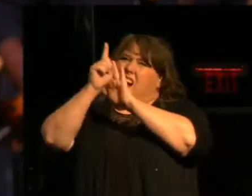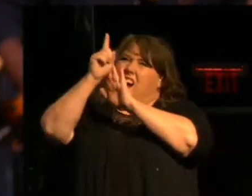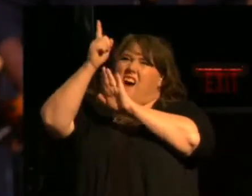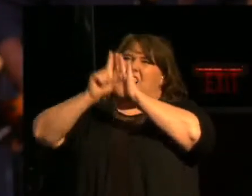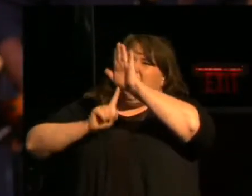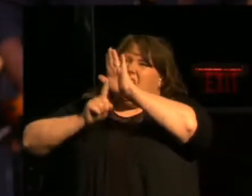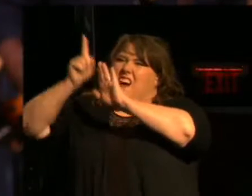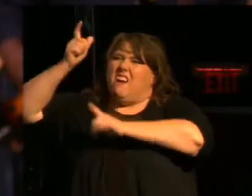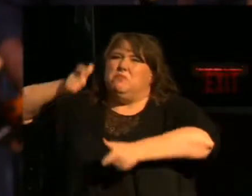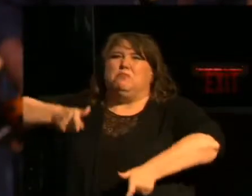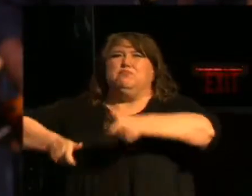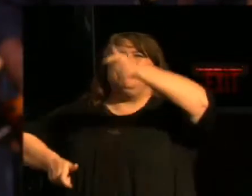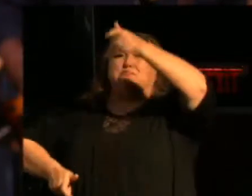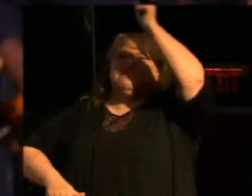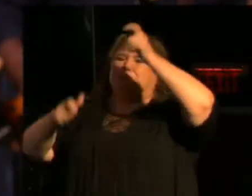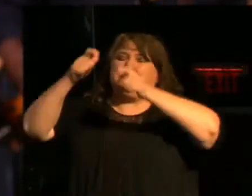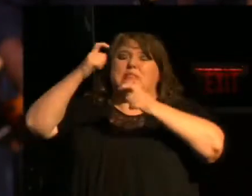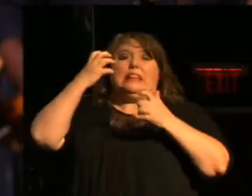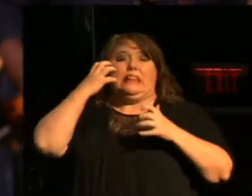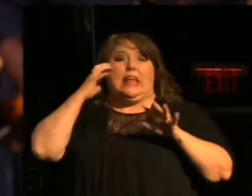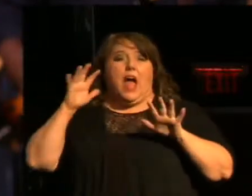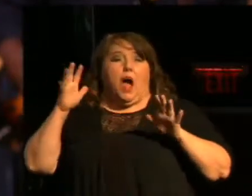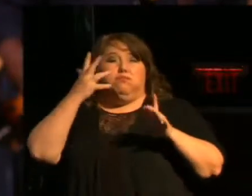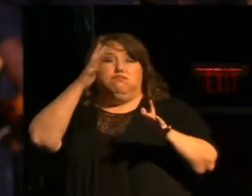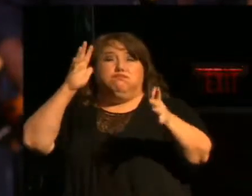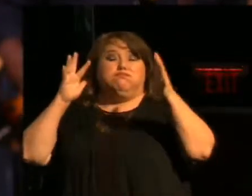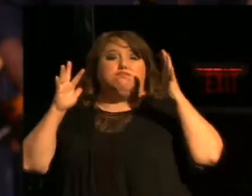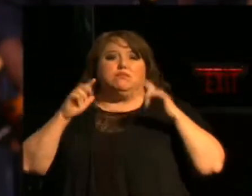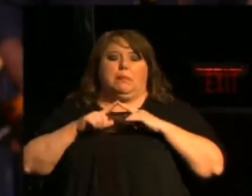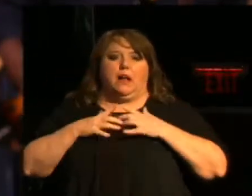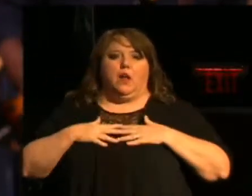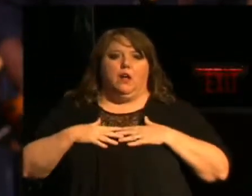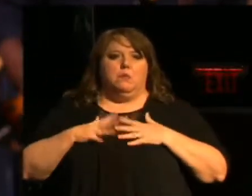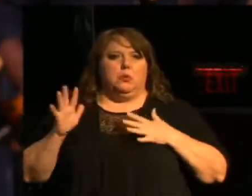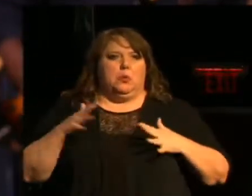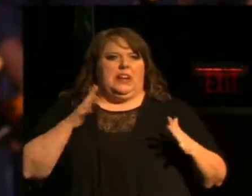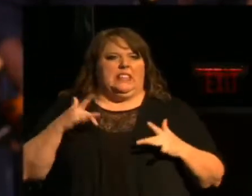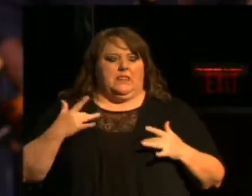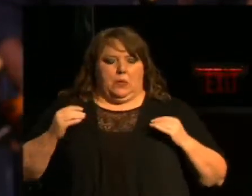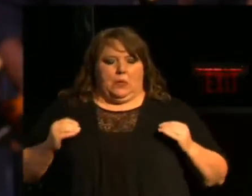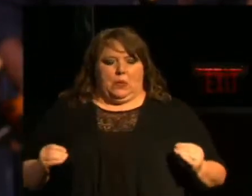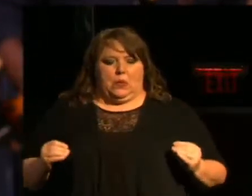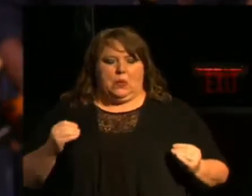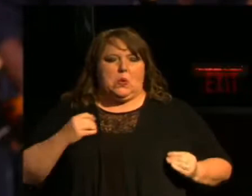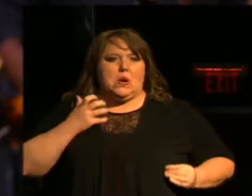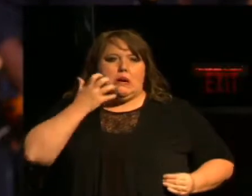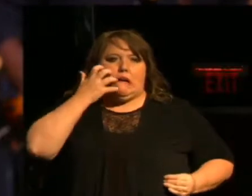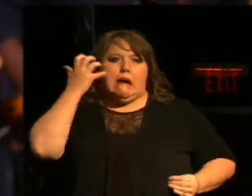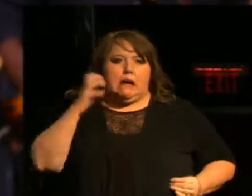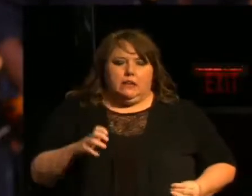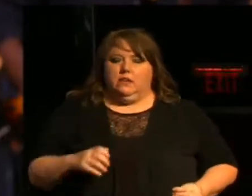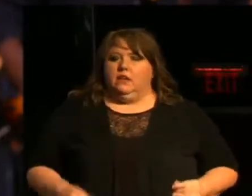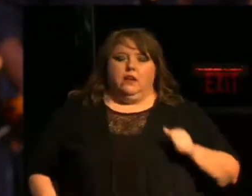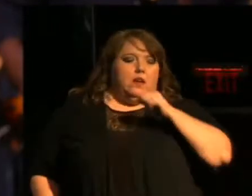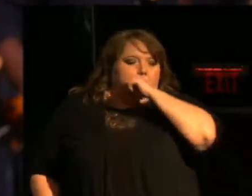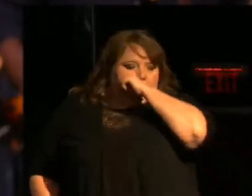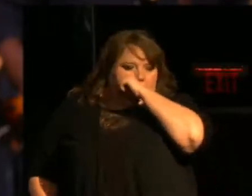several publishings, but then they were in a book called Songs of Inspiration. And so one of those songs would sound something like